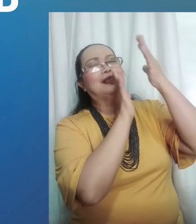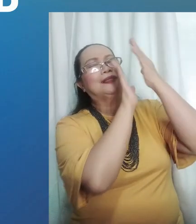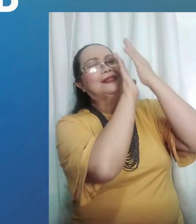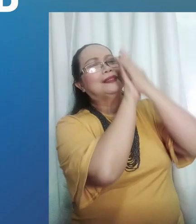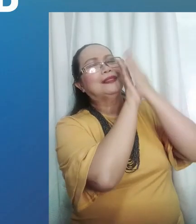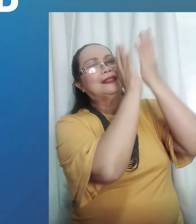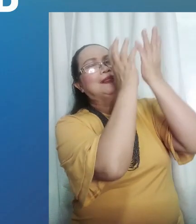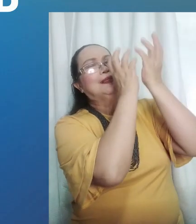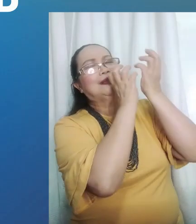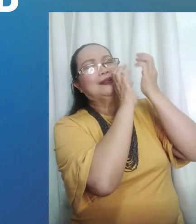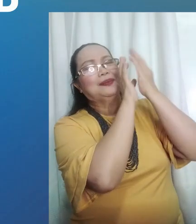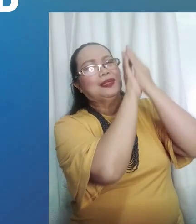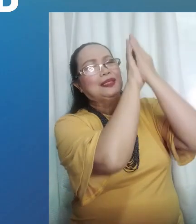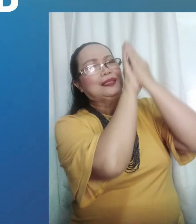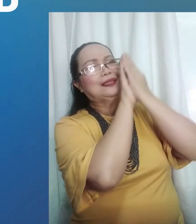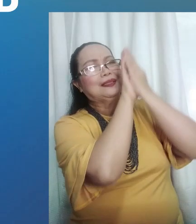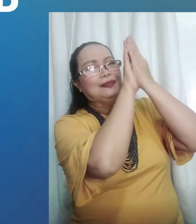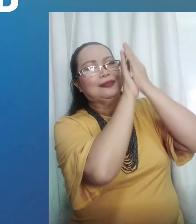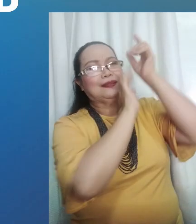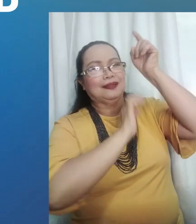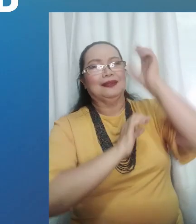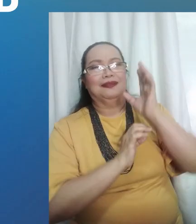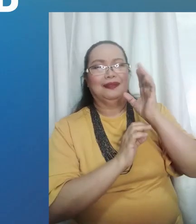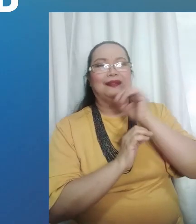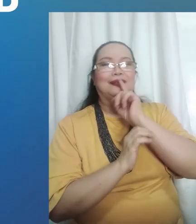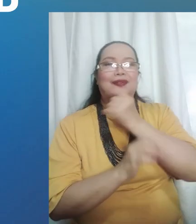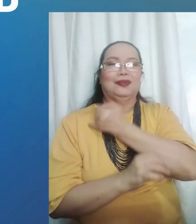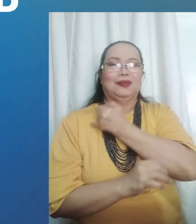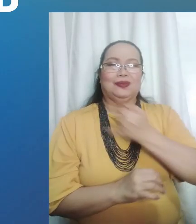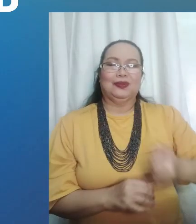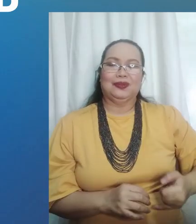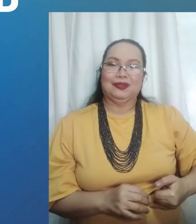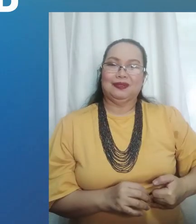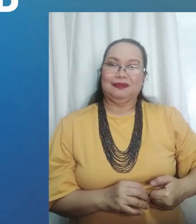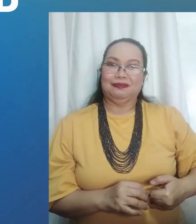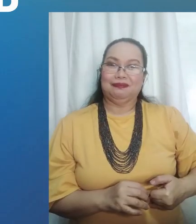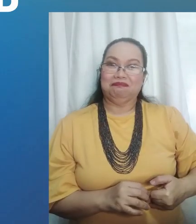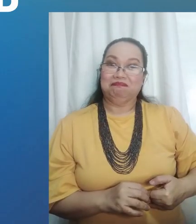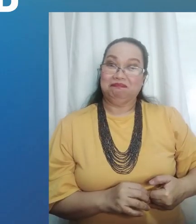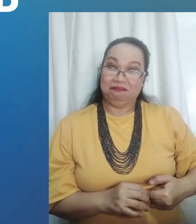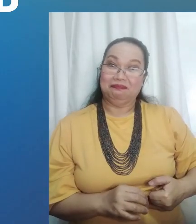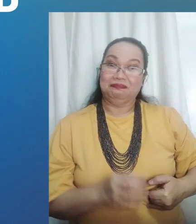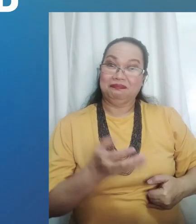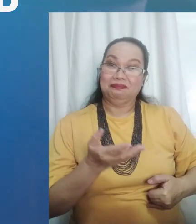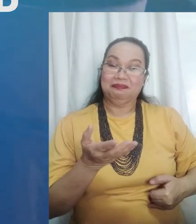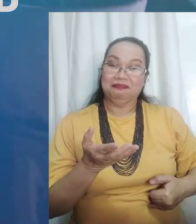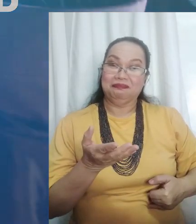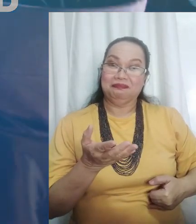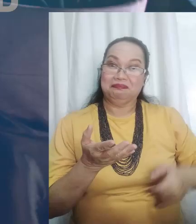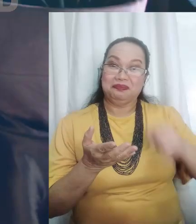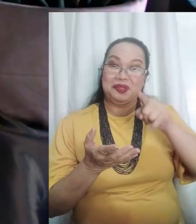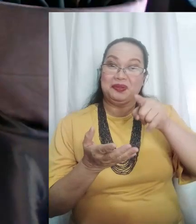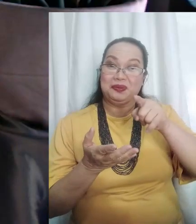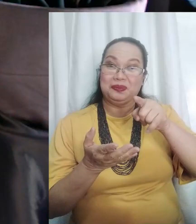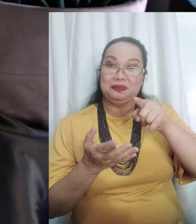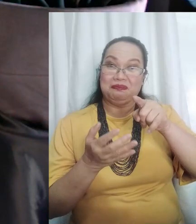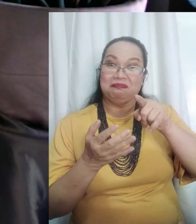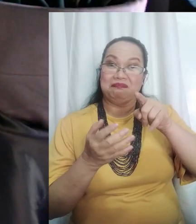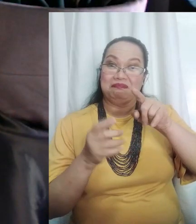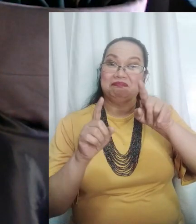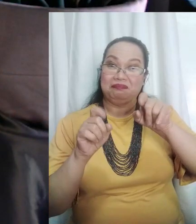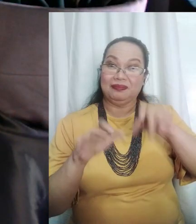intense desperation for God. Beloved, will you pass the